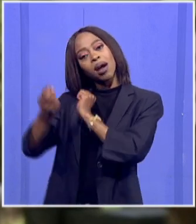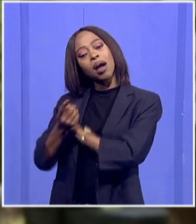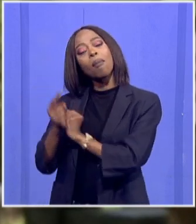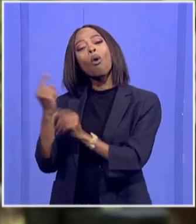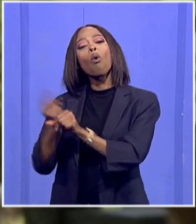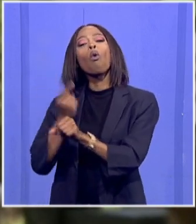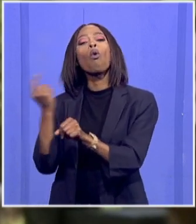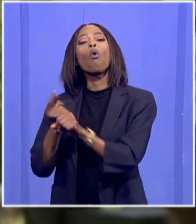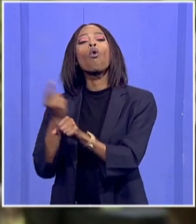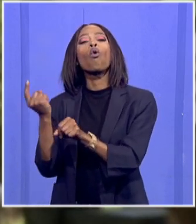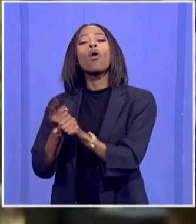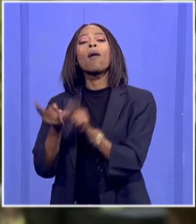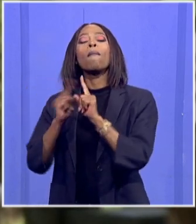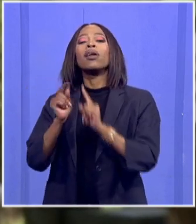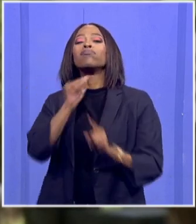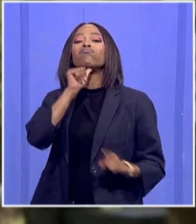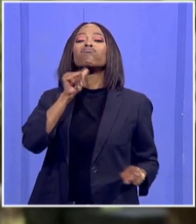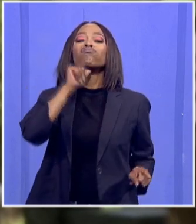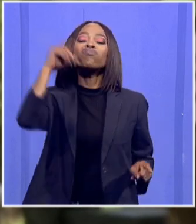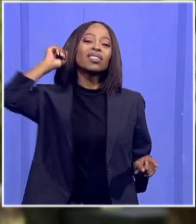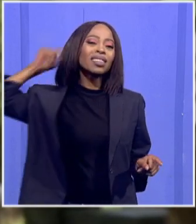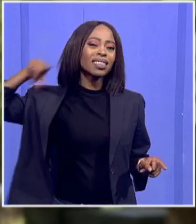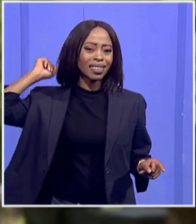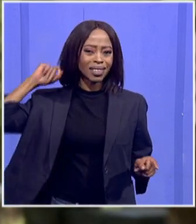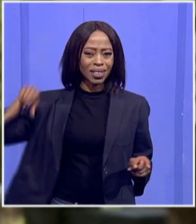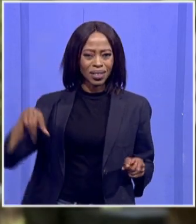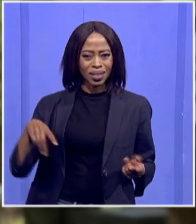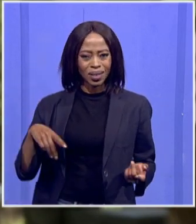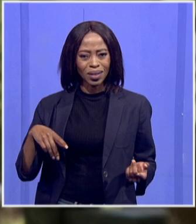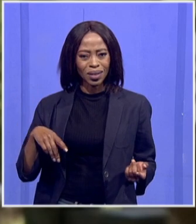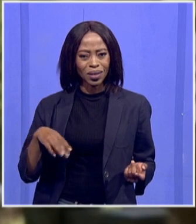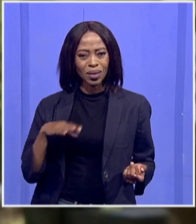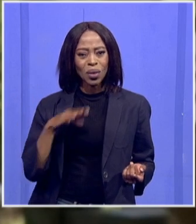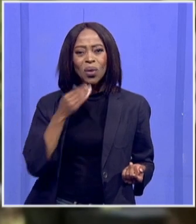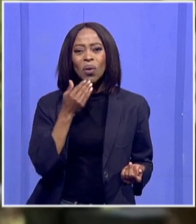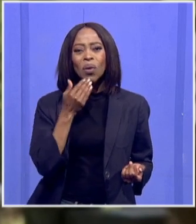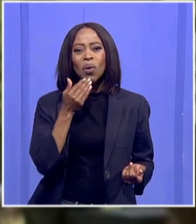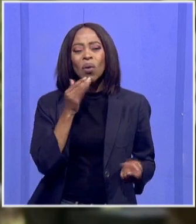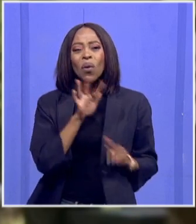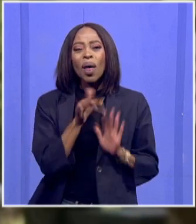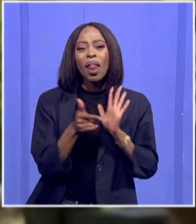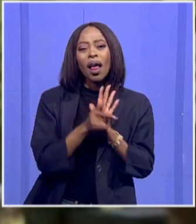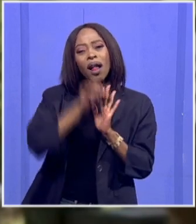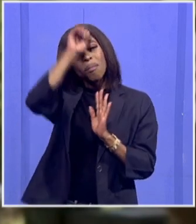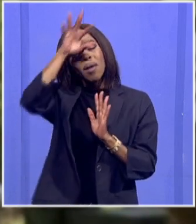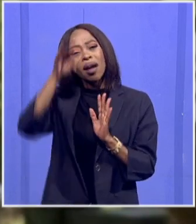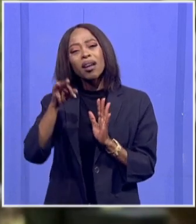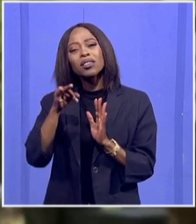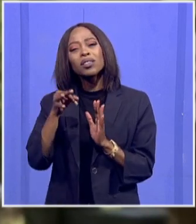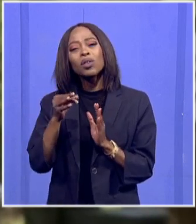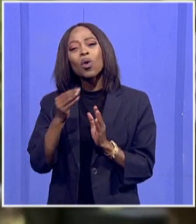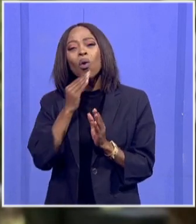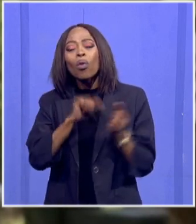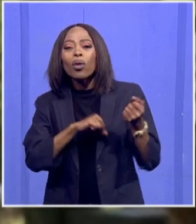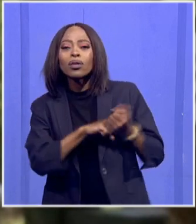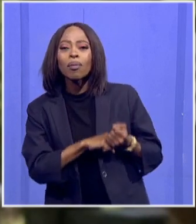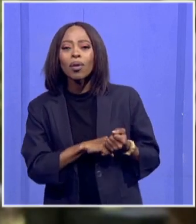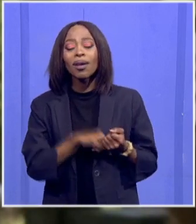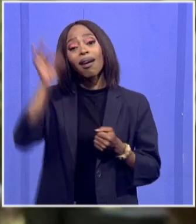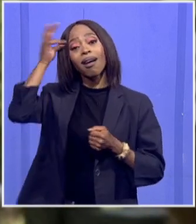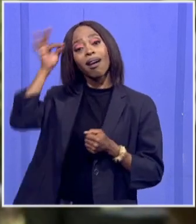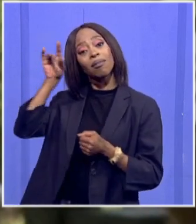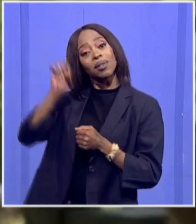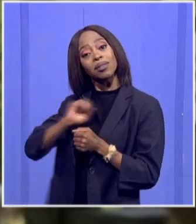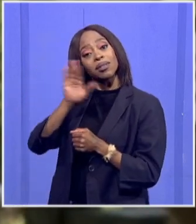daily basis, nobody cares about that. Who are these illegal miners mining for? Why is the South African government